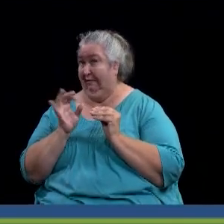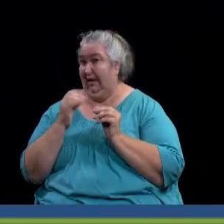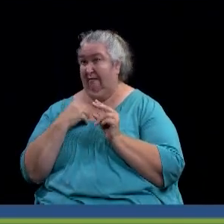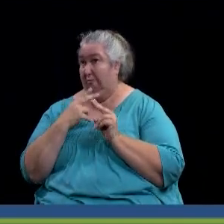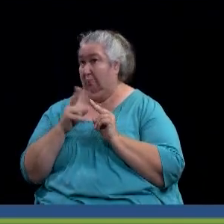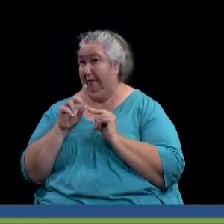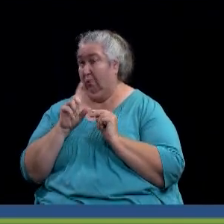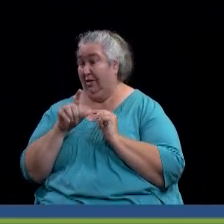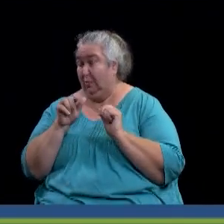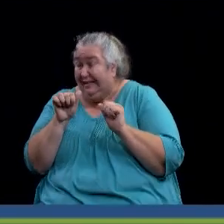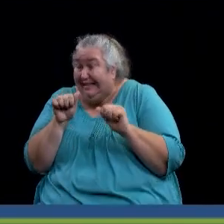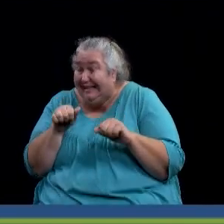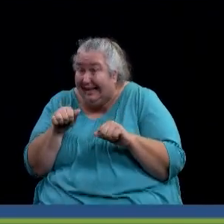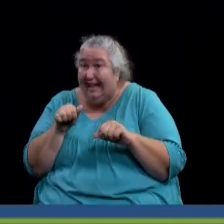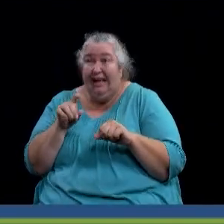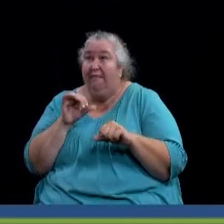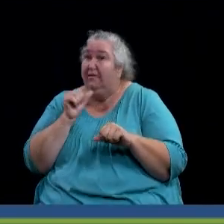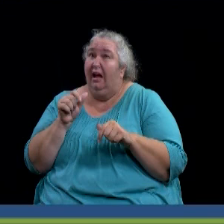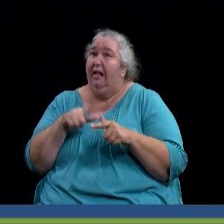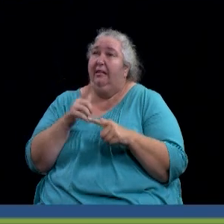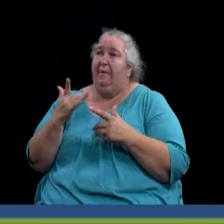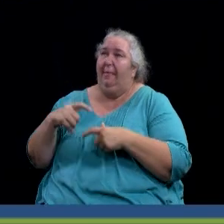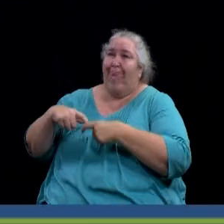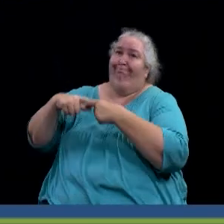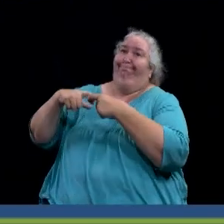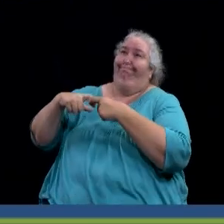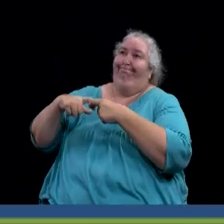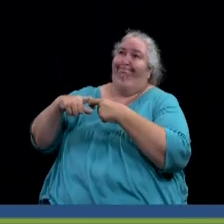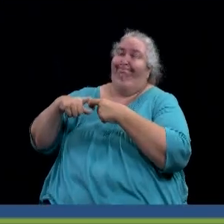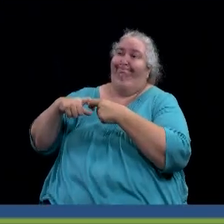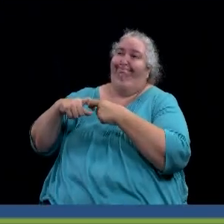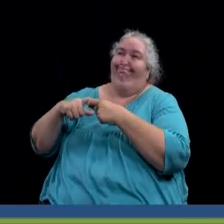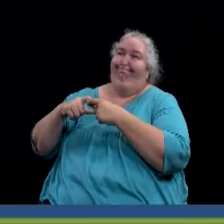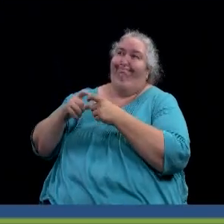hold or ask for informal reports on some other questions going forward.